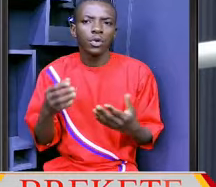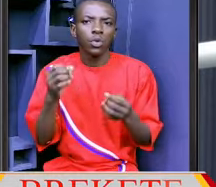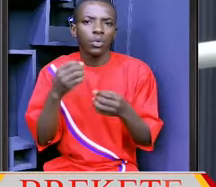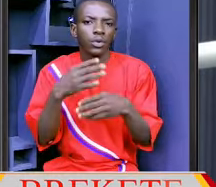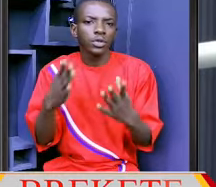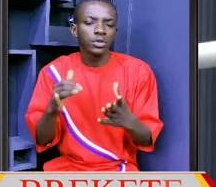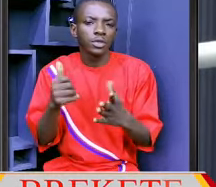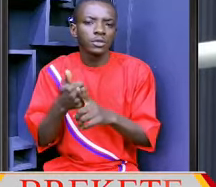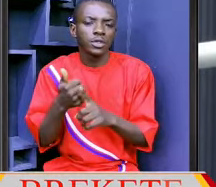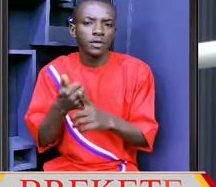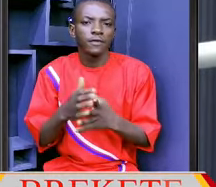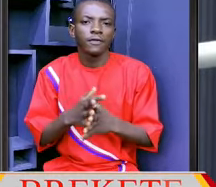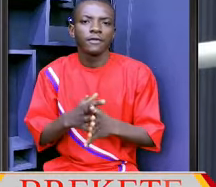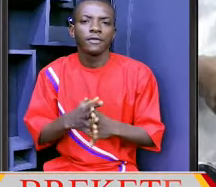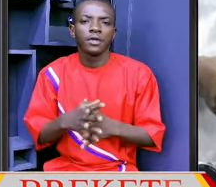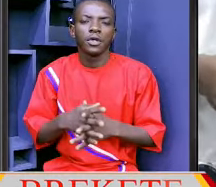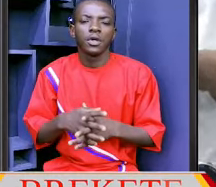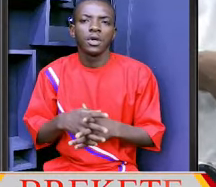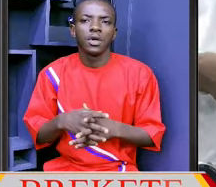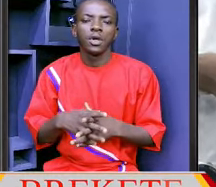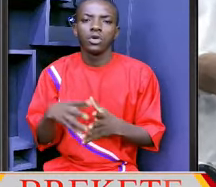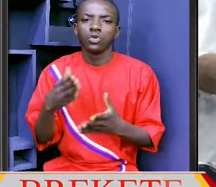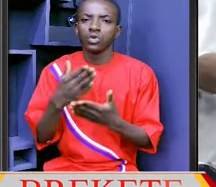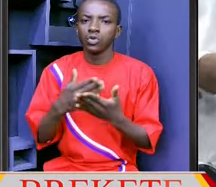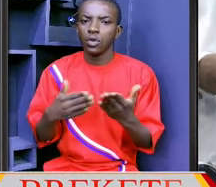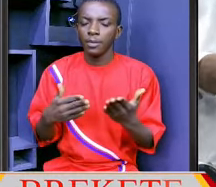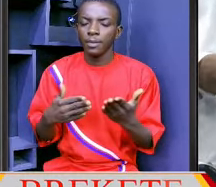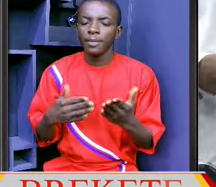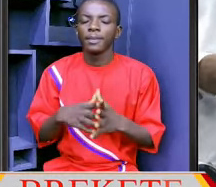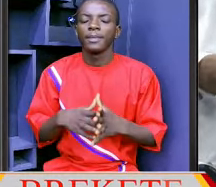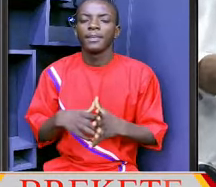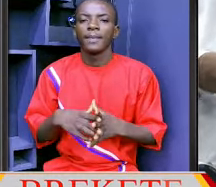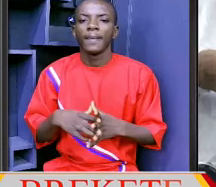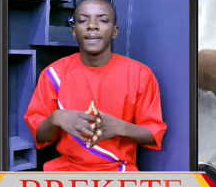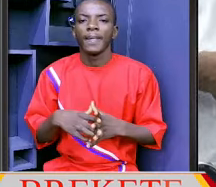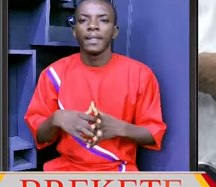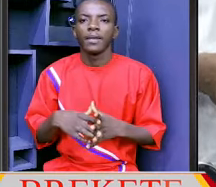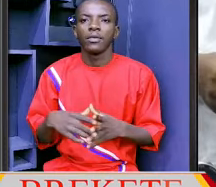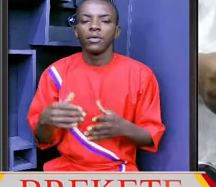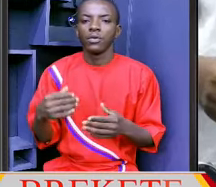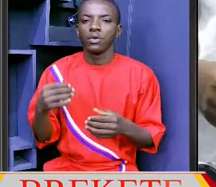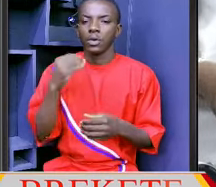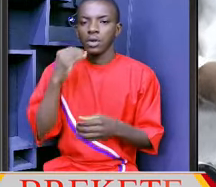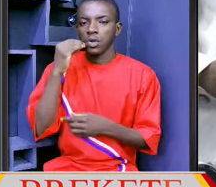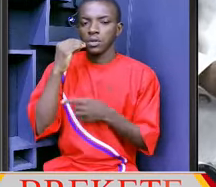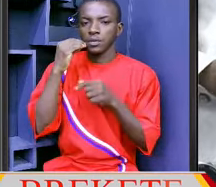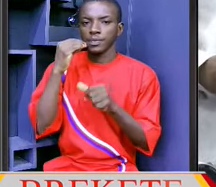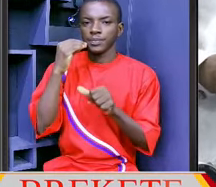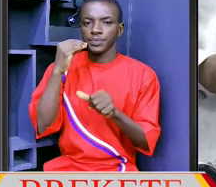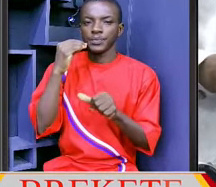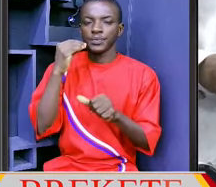operators themselves. Yes, sir. Some. We did for house.